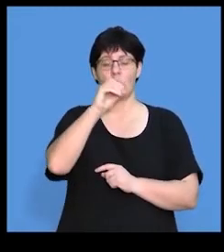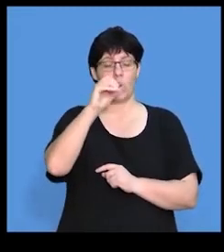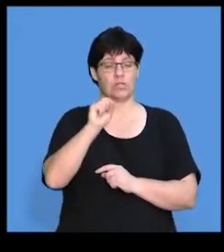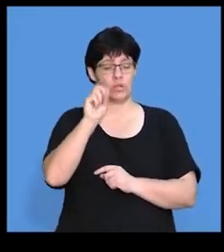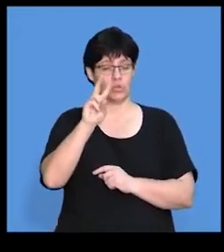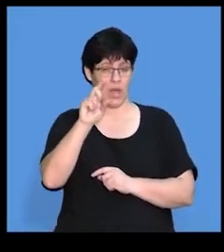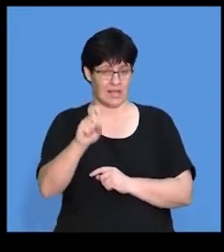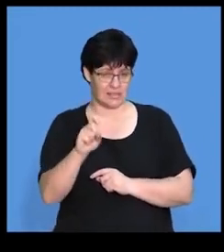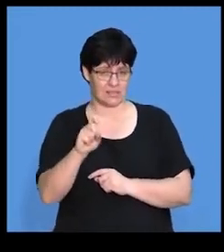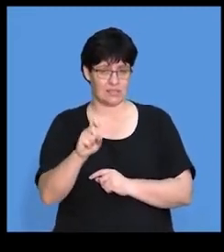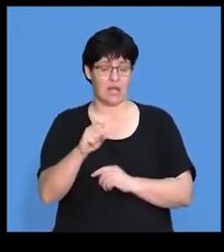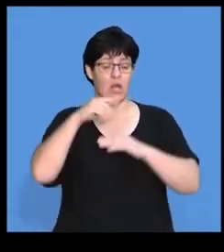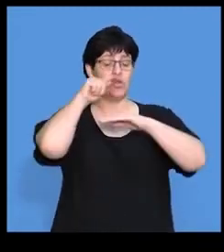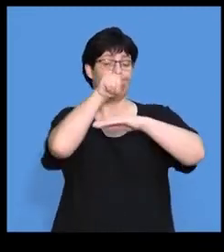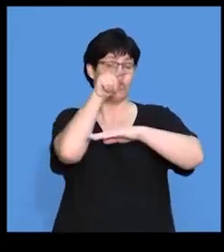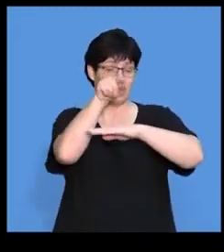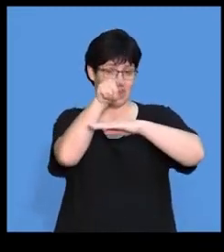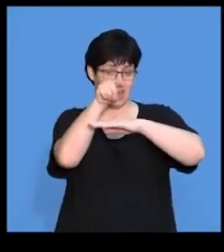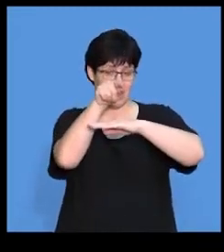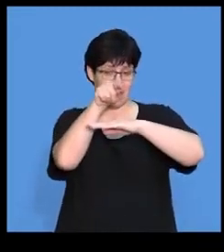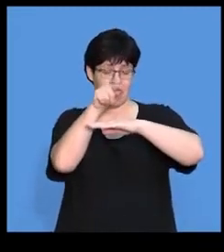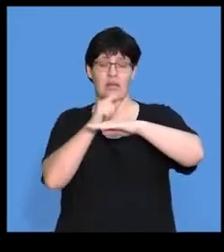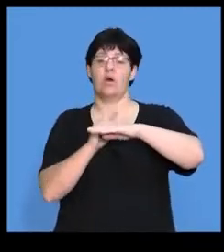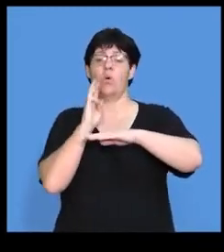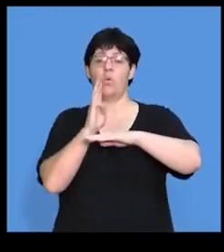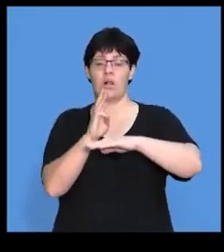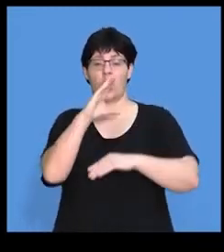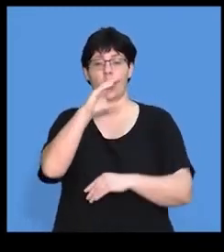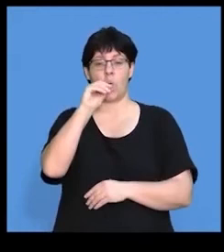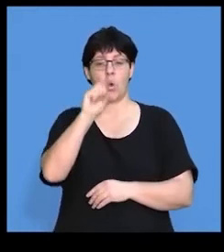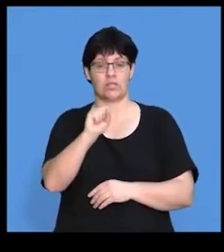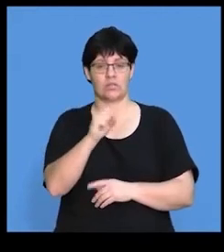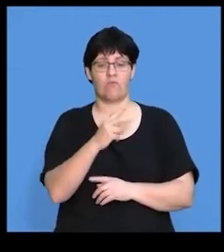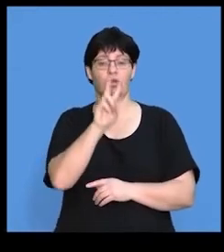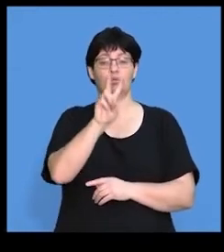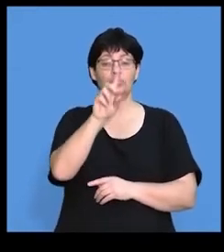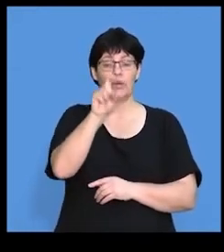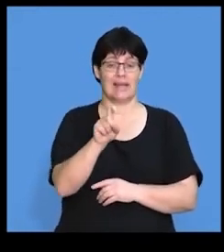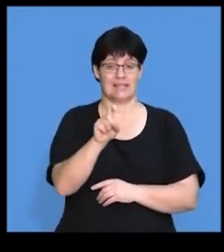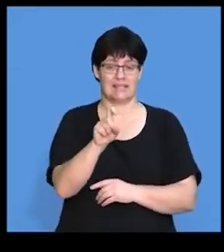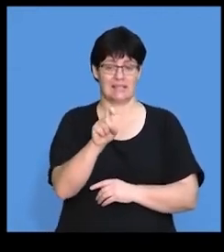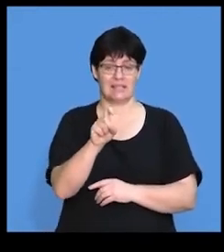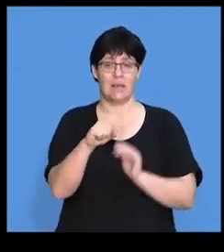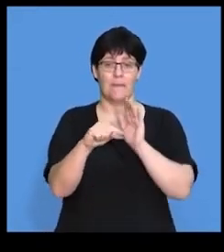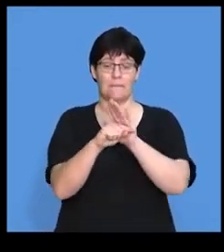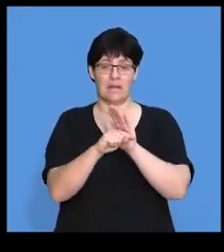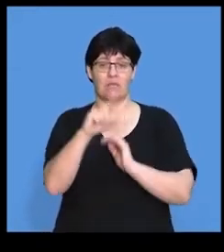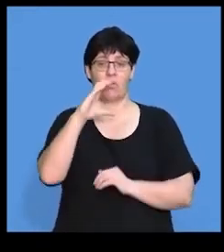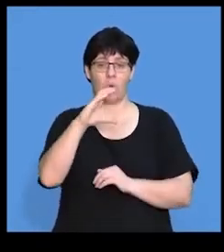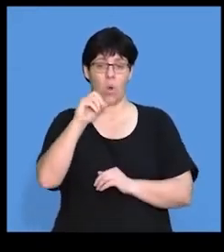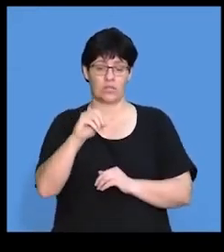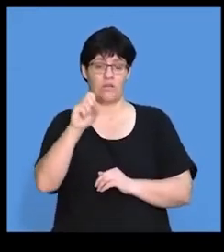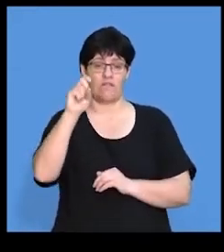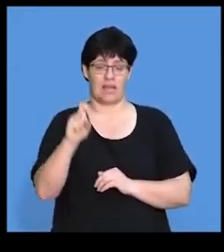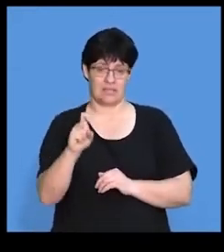2x, the numerator is going to become cos of 2x minus cos